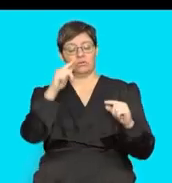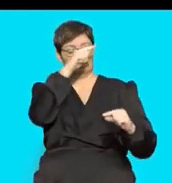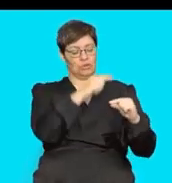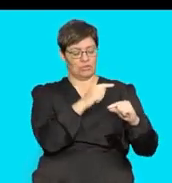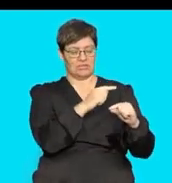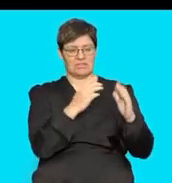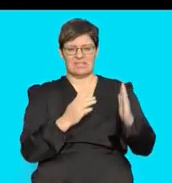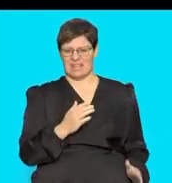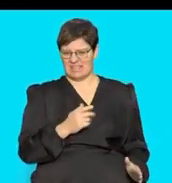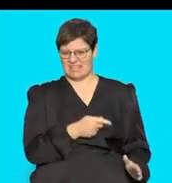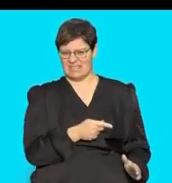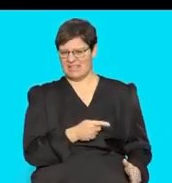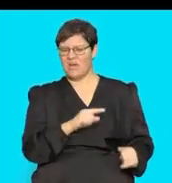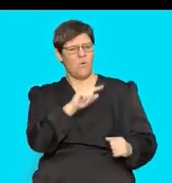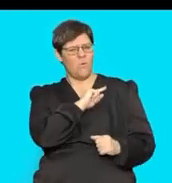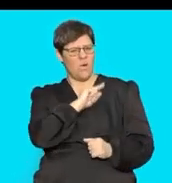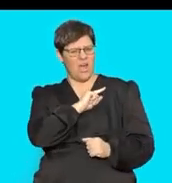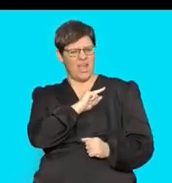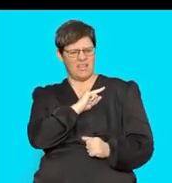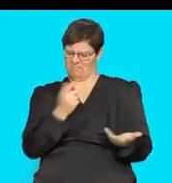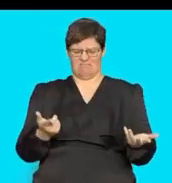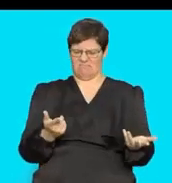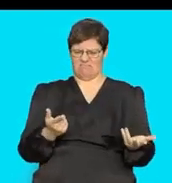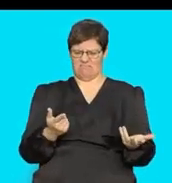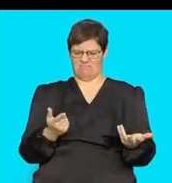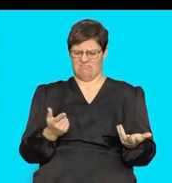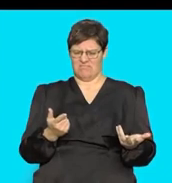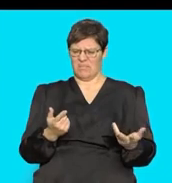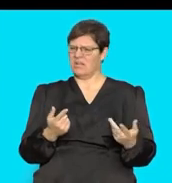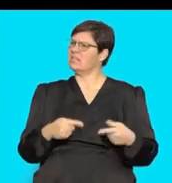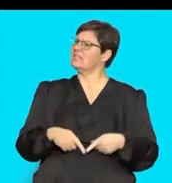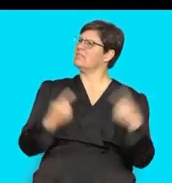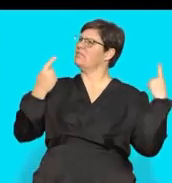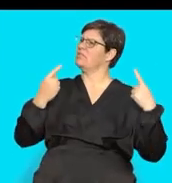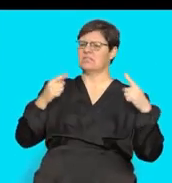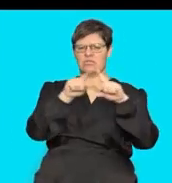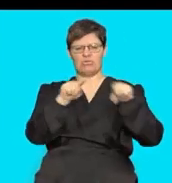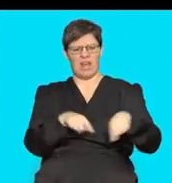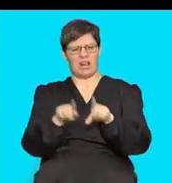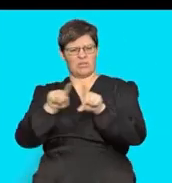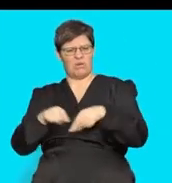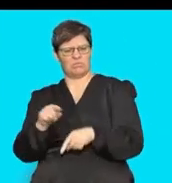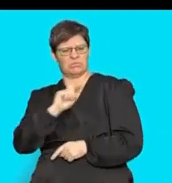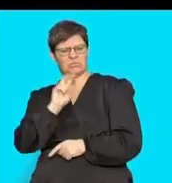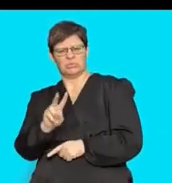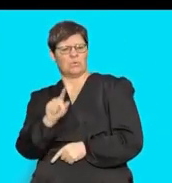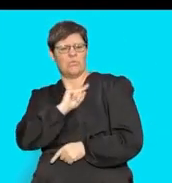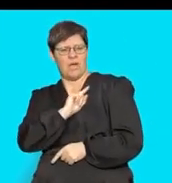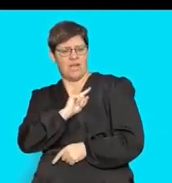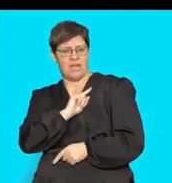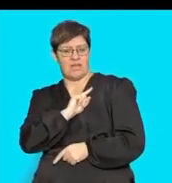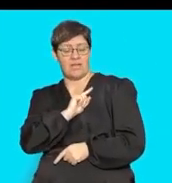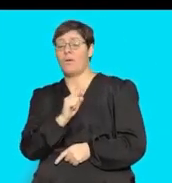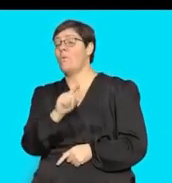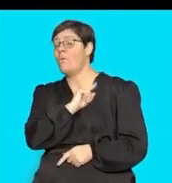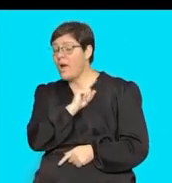side. Now, why is this an ambiguous case? Why can we draw two different triangles? they've not given us